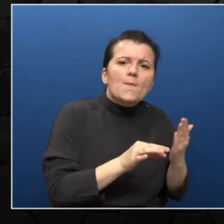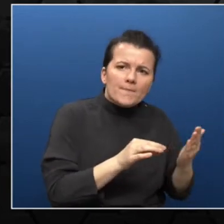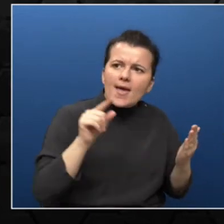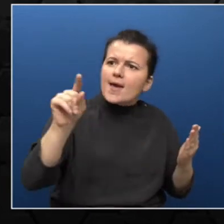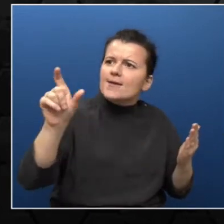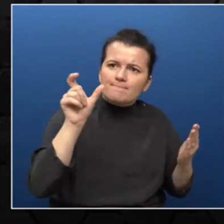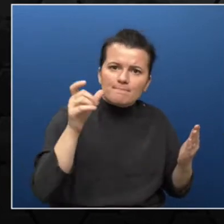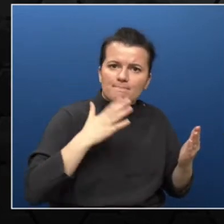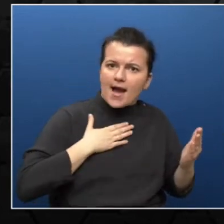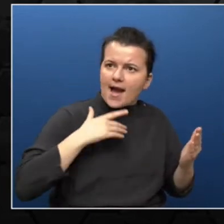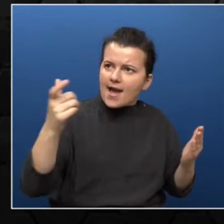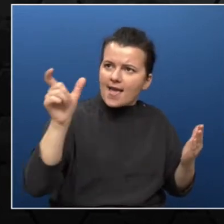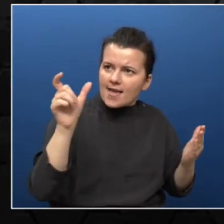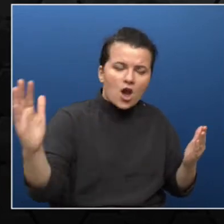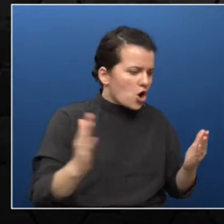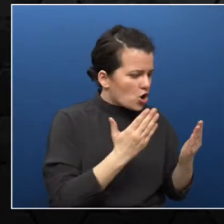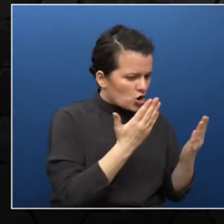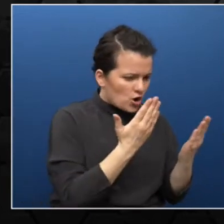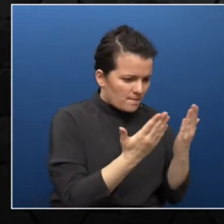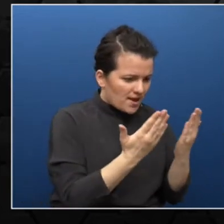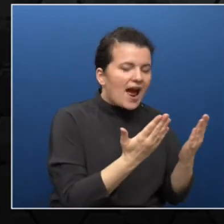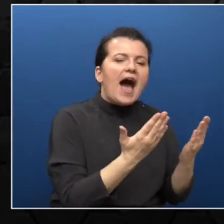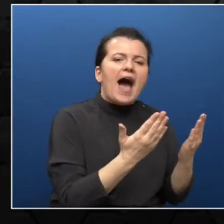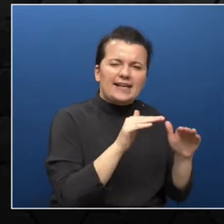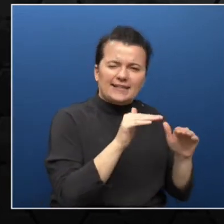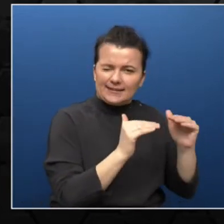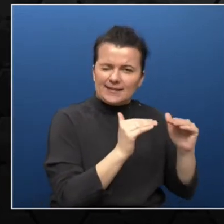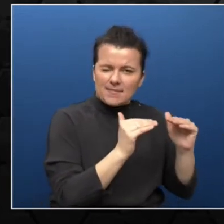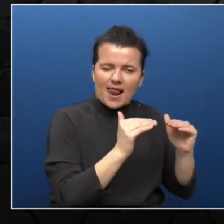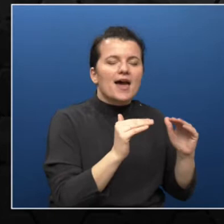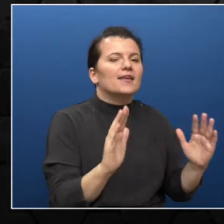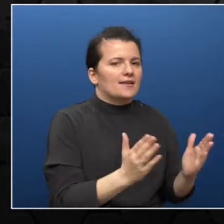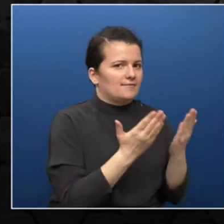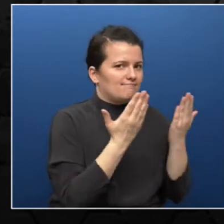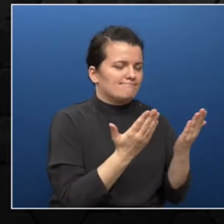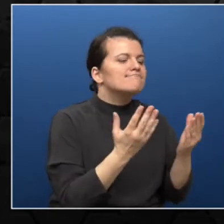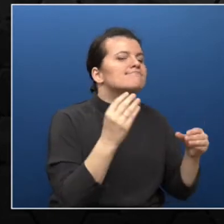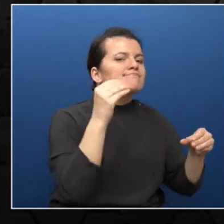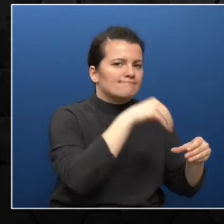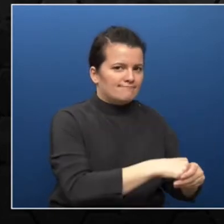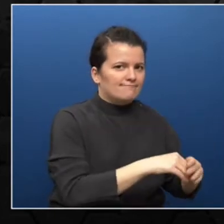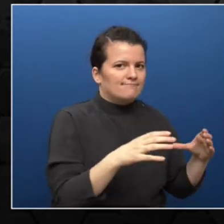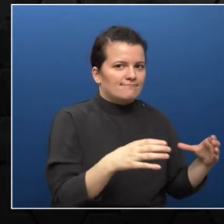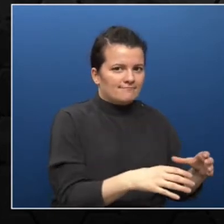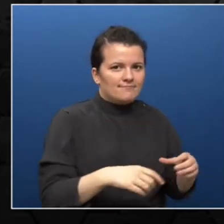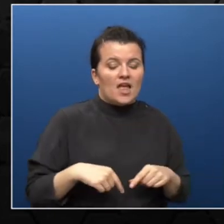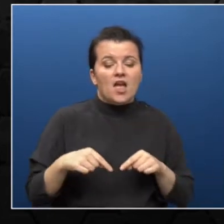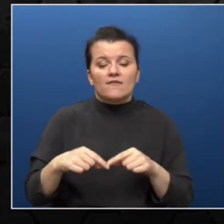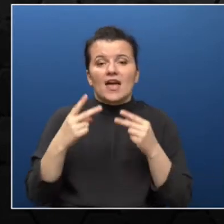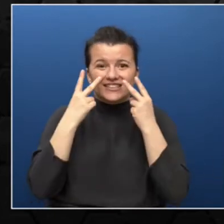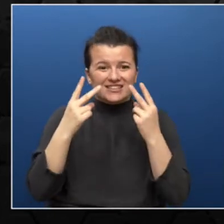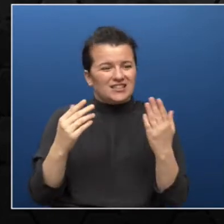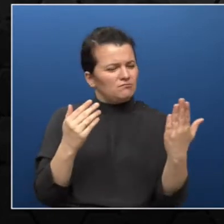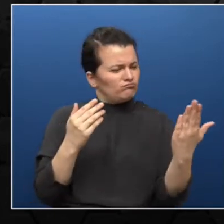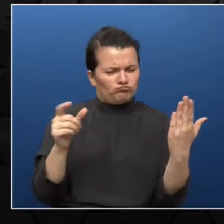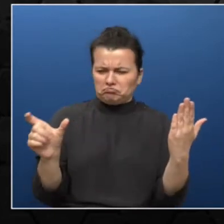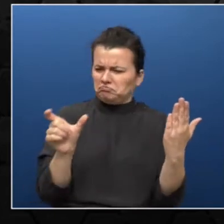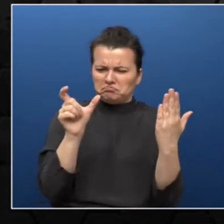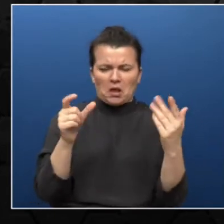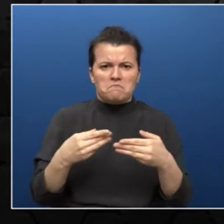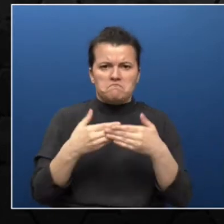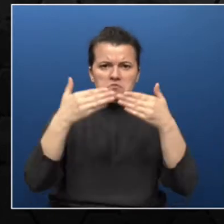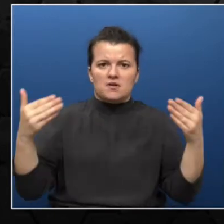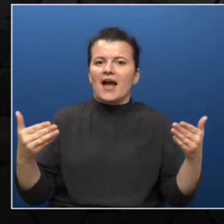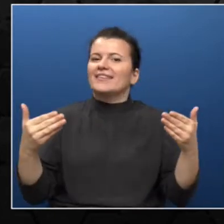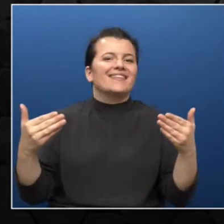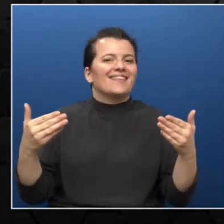are similar. So if it's bad or some kind of negative sense word, you would classify these words and features, and then you